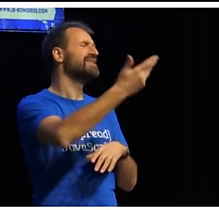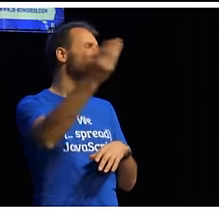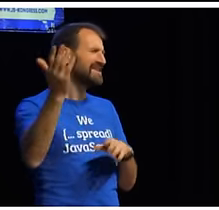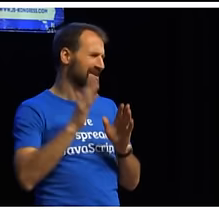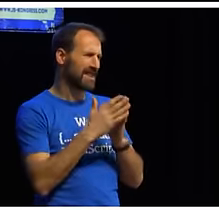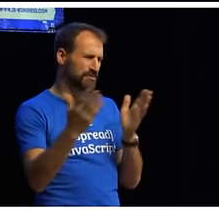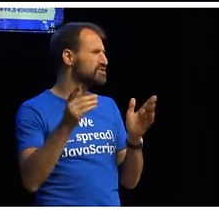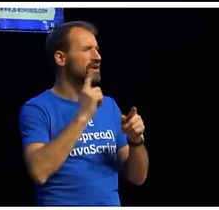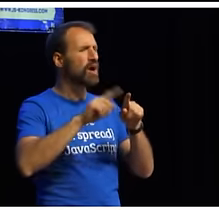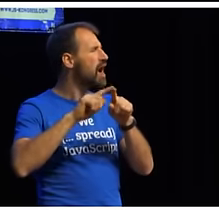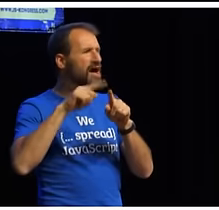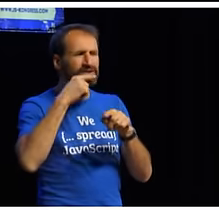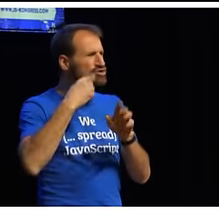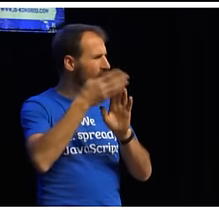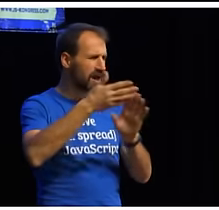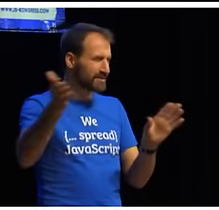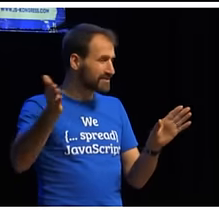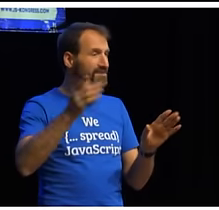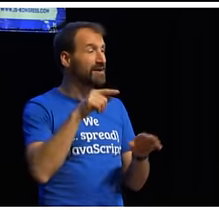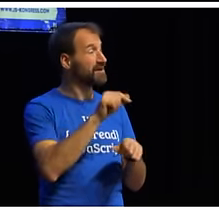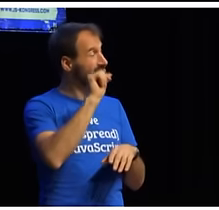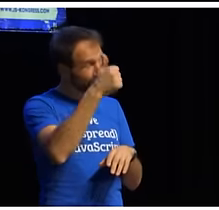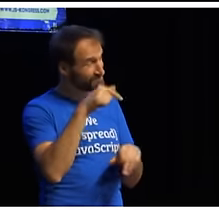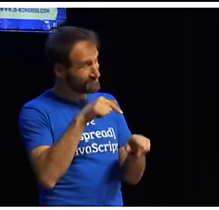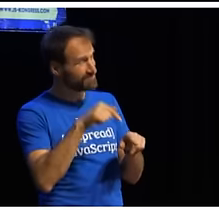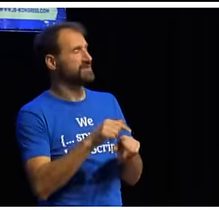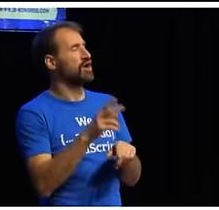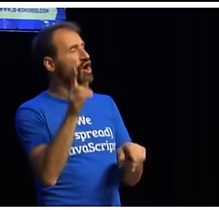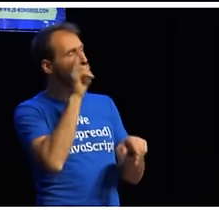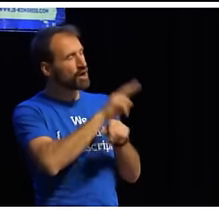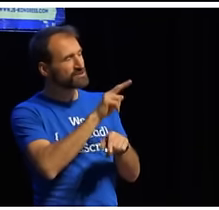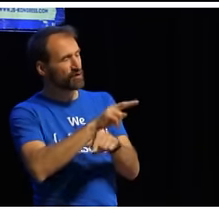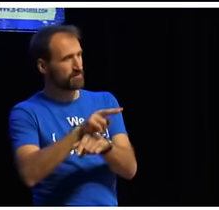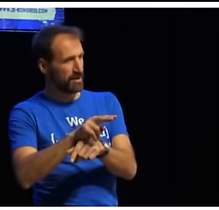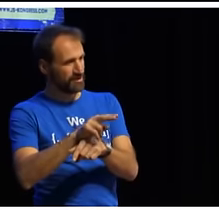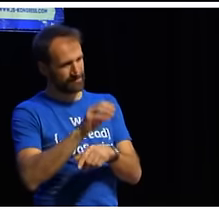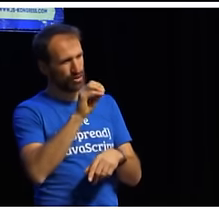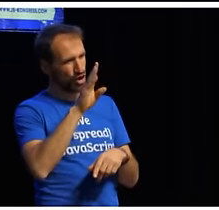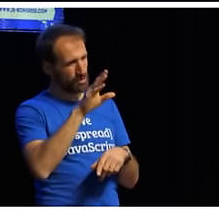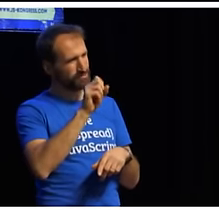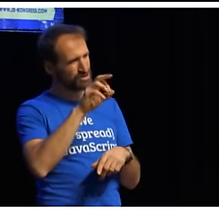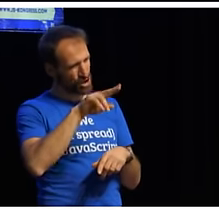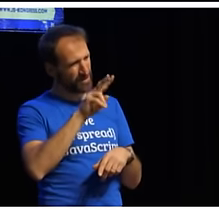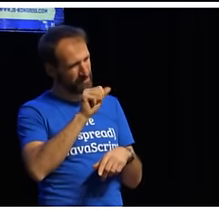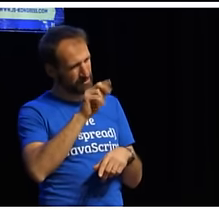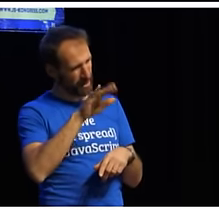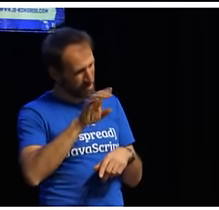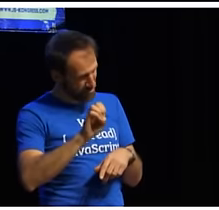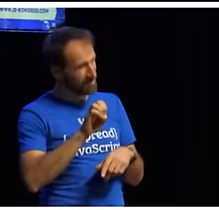languages, is the observable. So the observable is the main building block you can